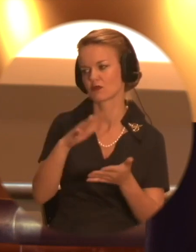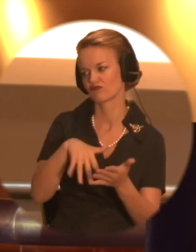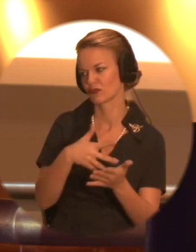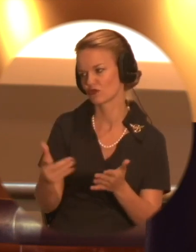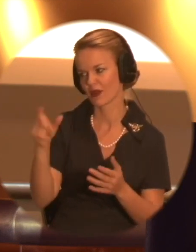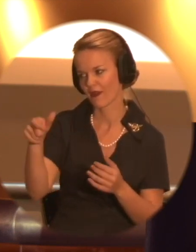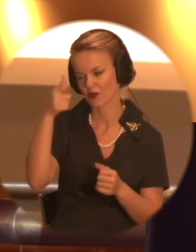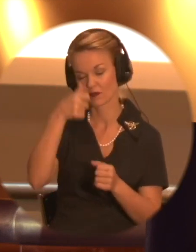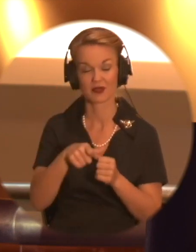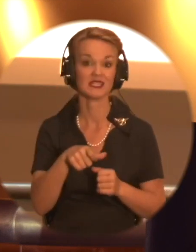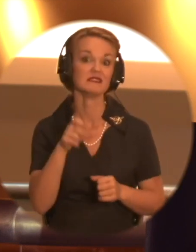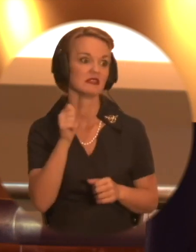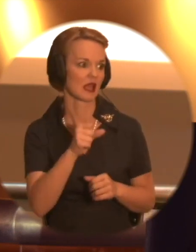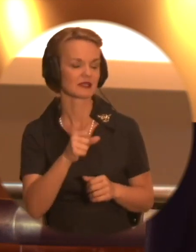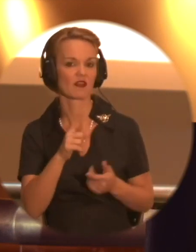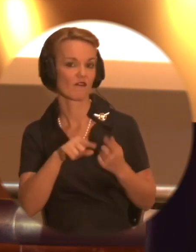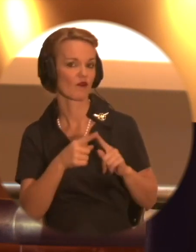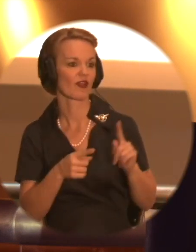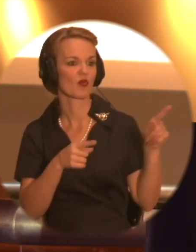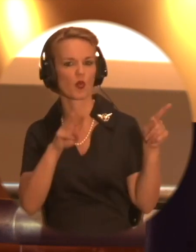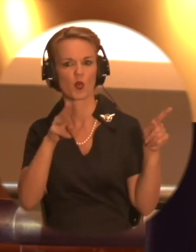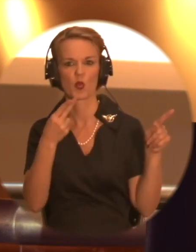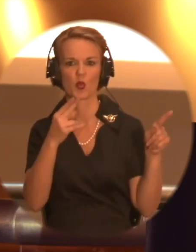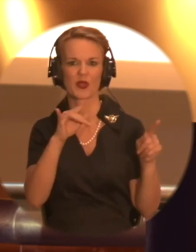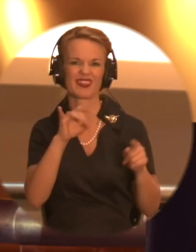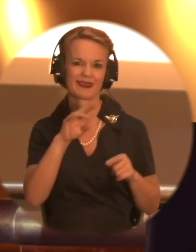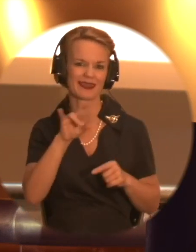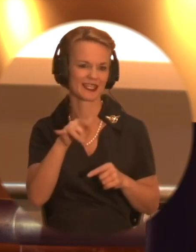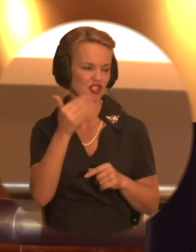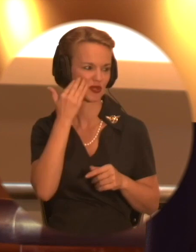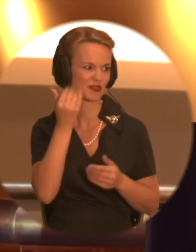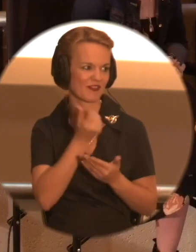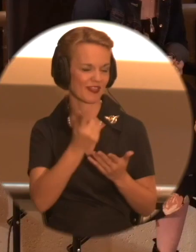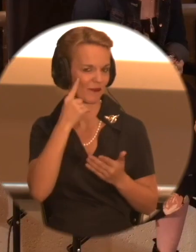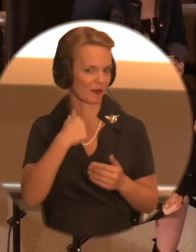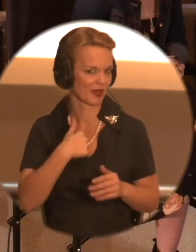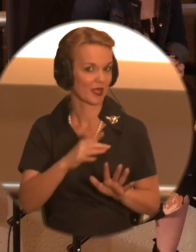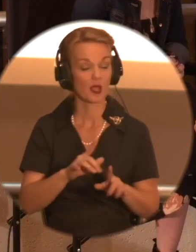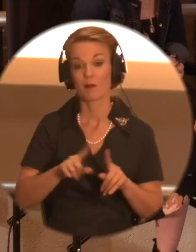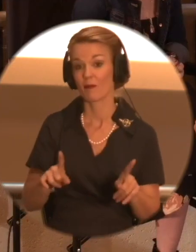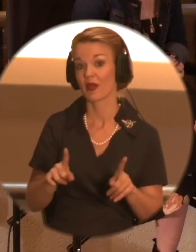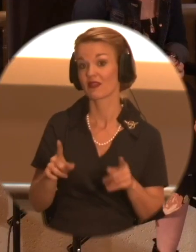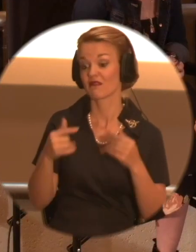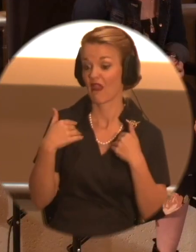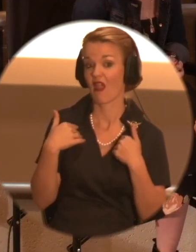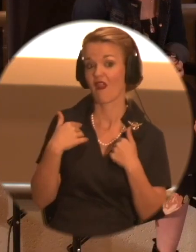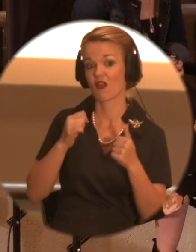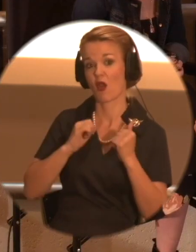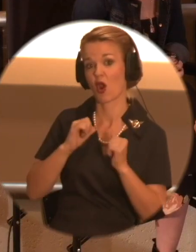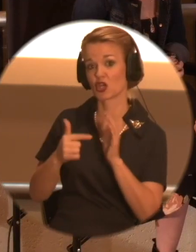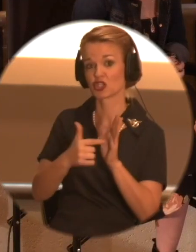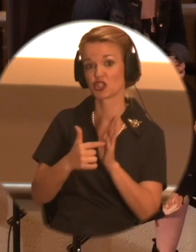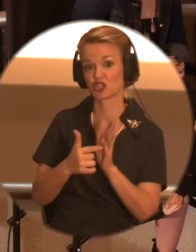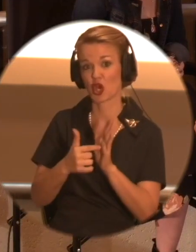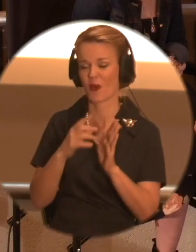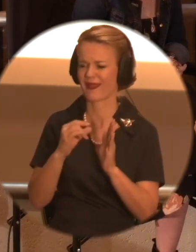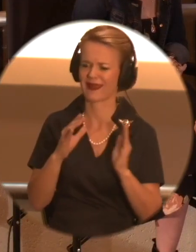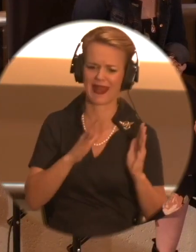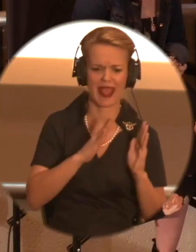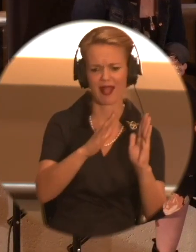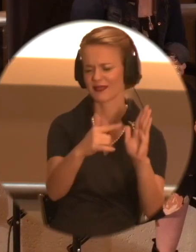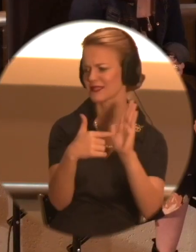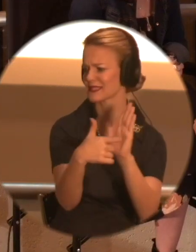That's why my friend Whitney knows everything for me. But in the bottom of Centennial, we have an art show. In addition to the artist alley and the 3 floors of